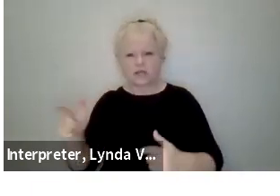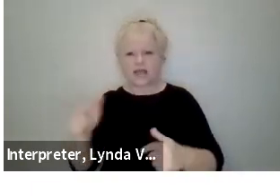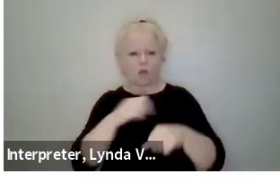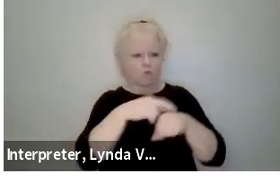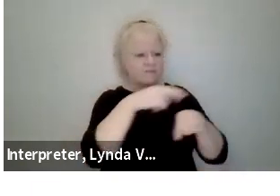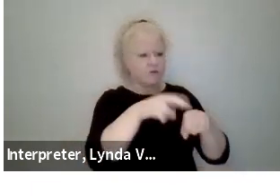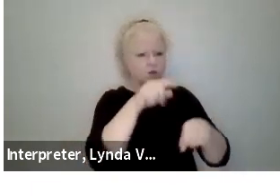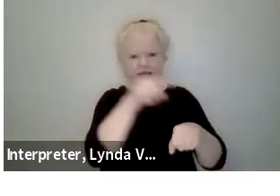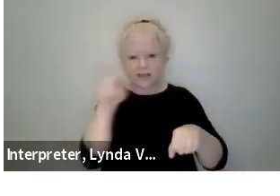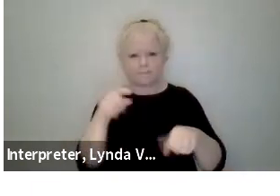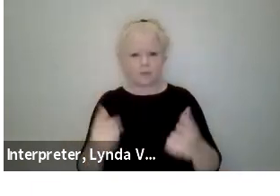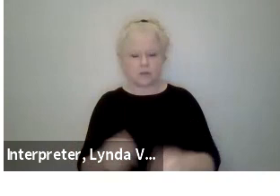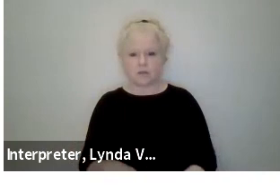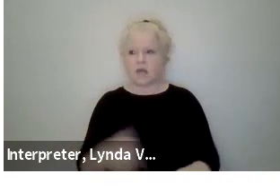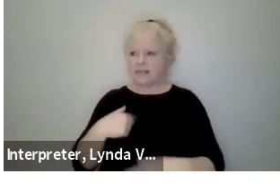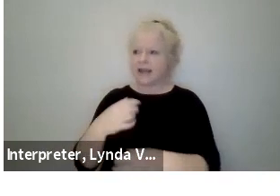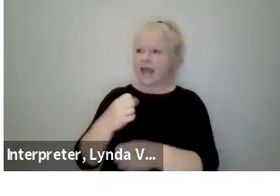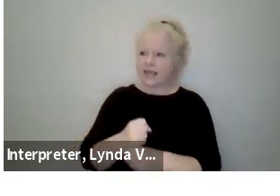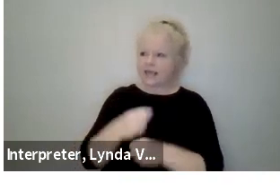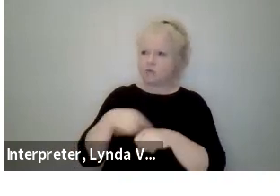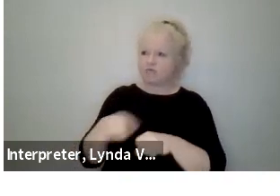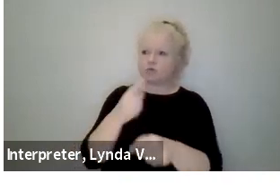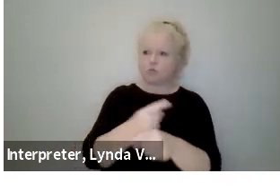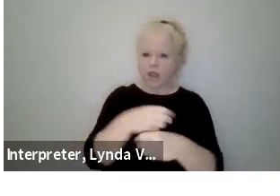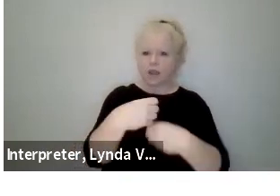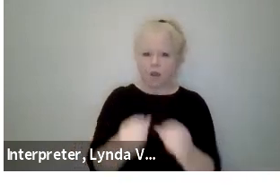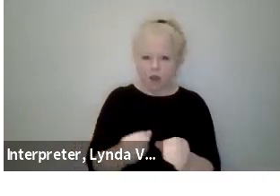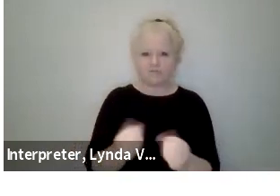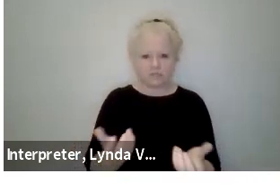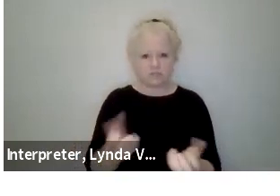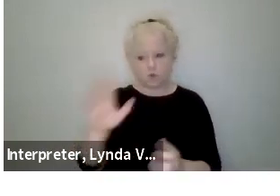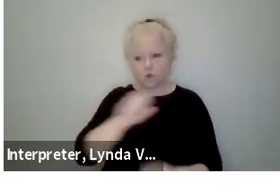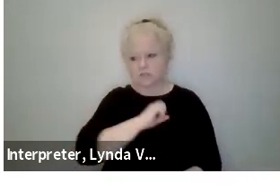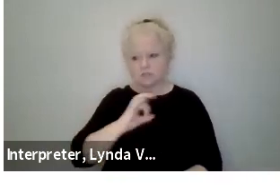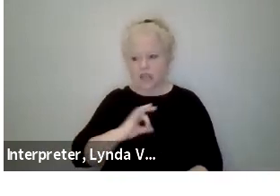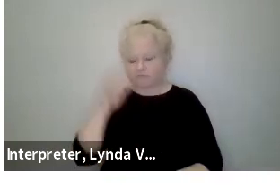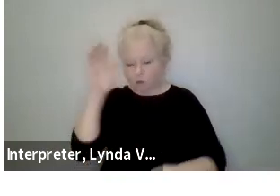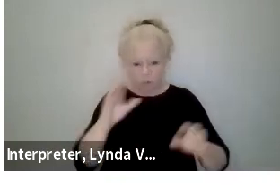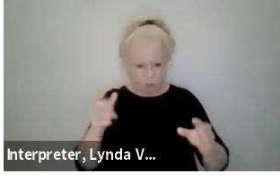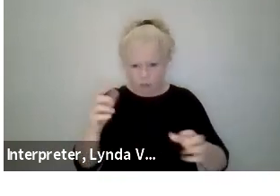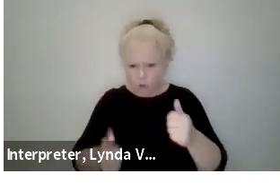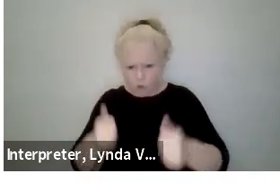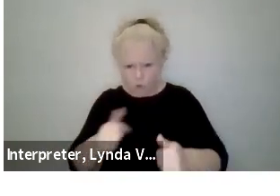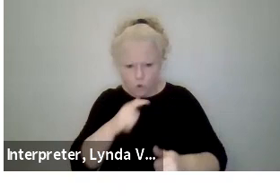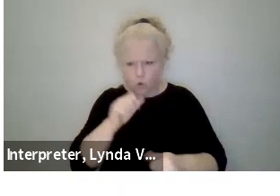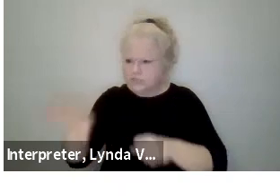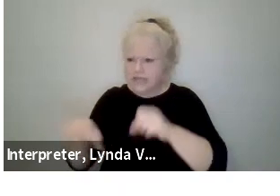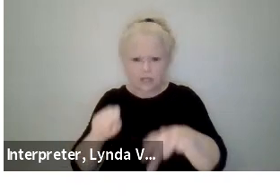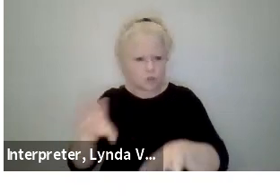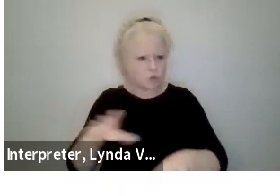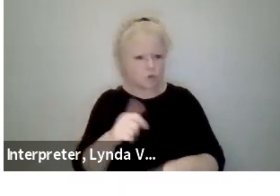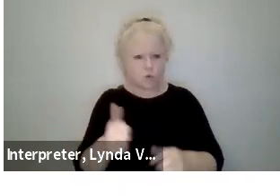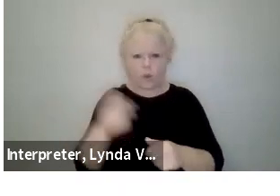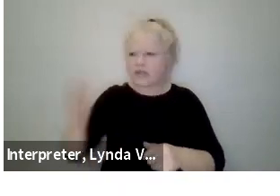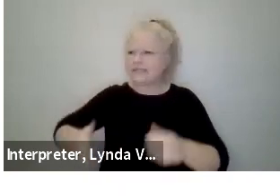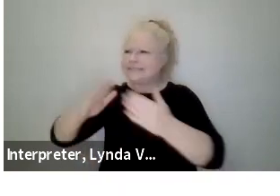me. And I'll get those referrals out to the right offices so that your staff don't have to worry about kind of, well, who to send it to and what side of